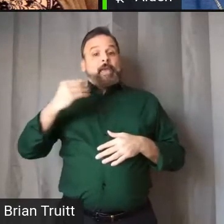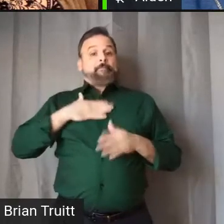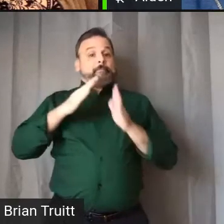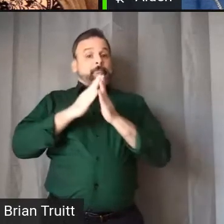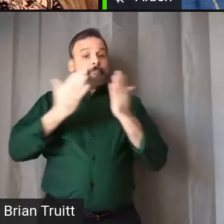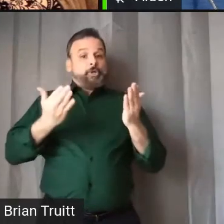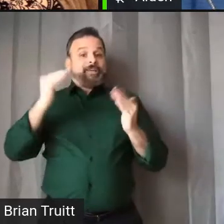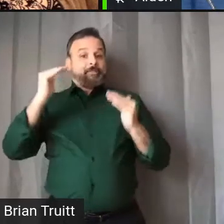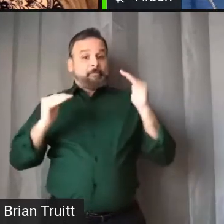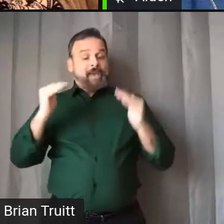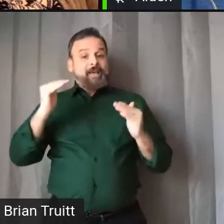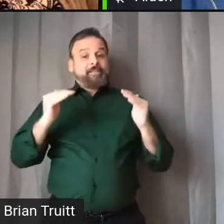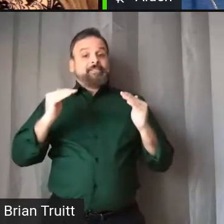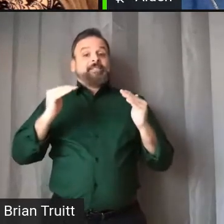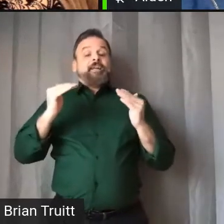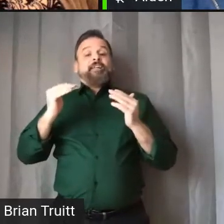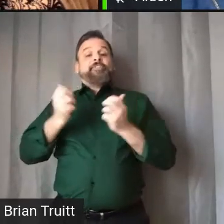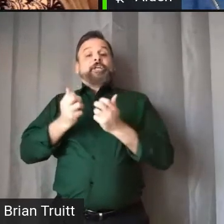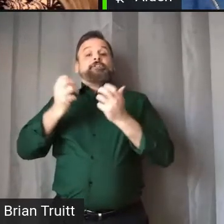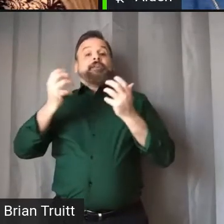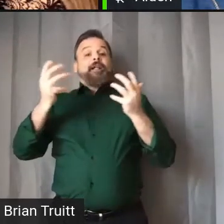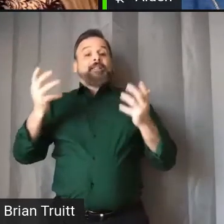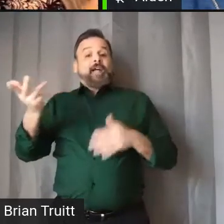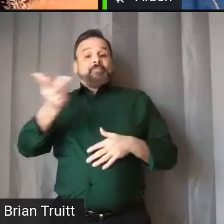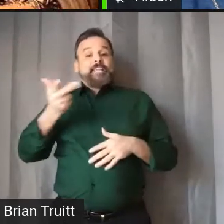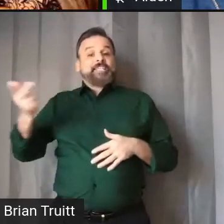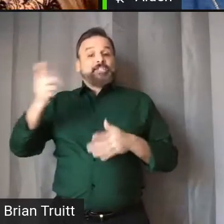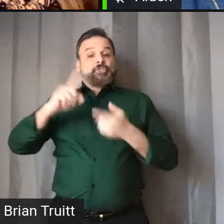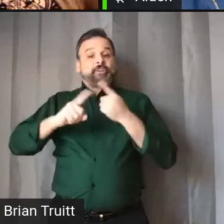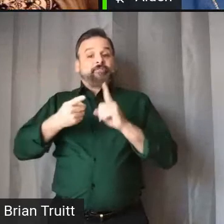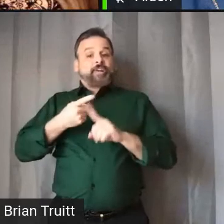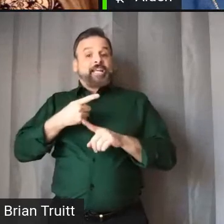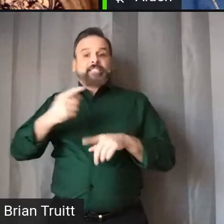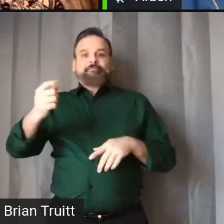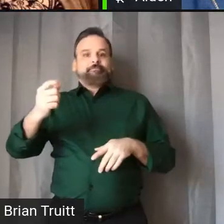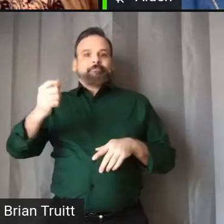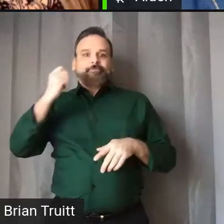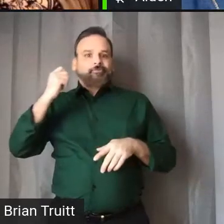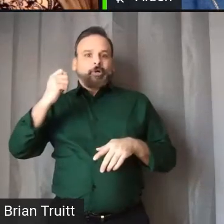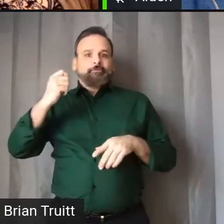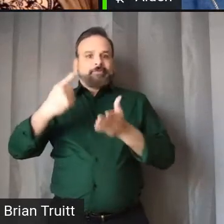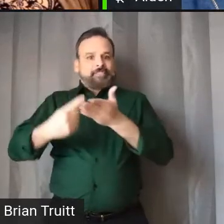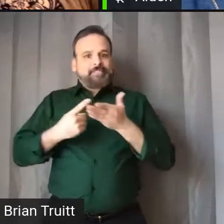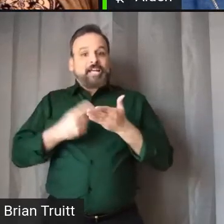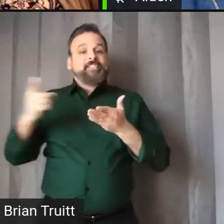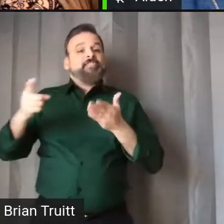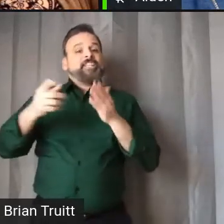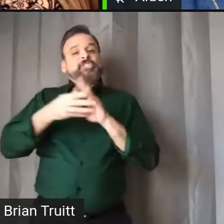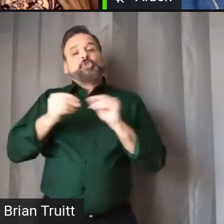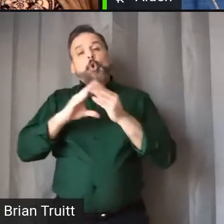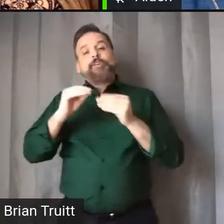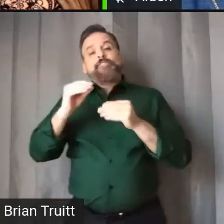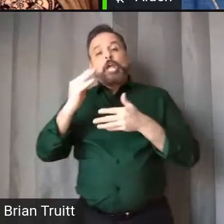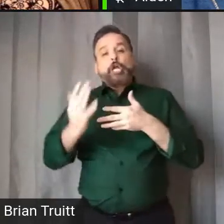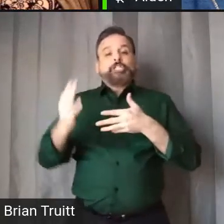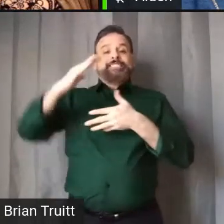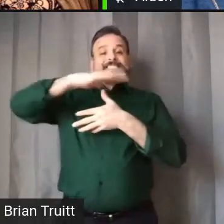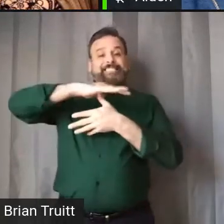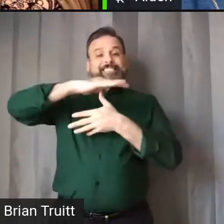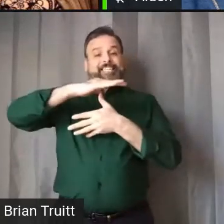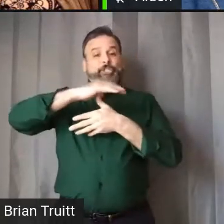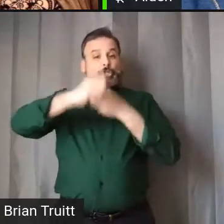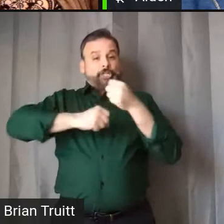was that there's a lot that these three friends are not talking about. And, you know, this is a story of a senior year where kind of a lot of the conflicts